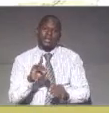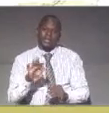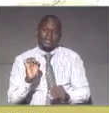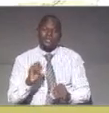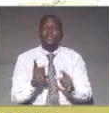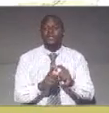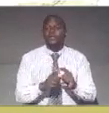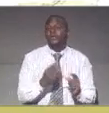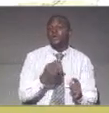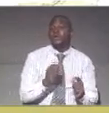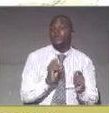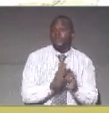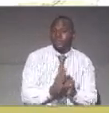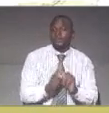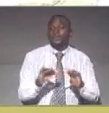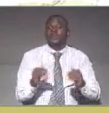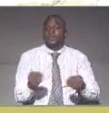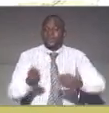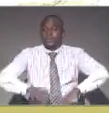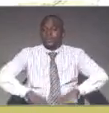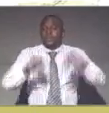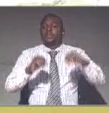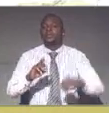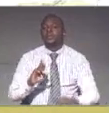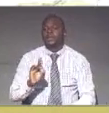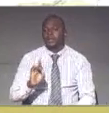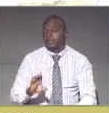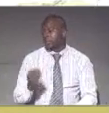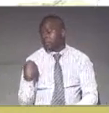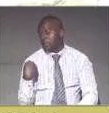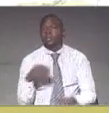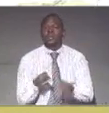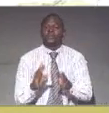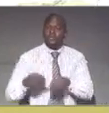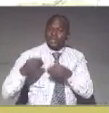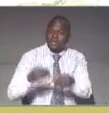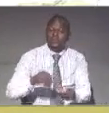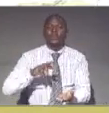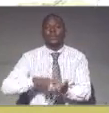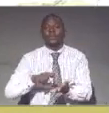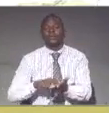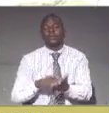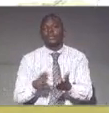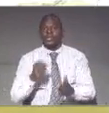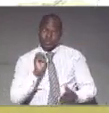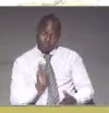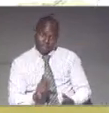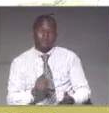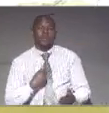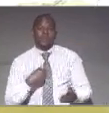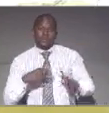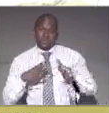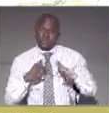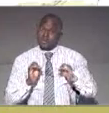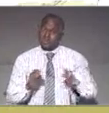December 2014, which was chaired by the RDC then. We gave our recommendations, said, okay, fine, we don't